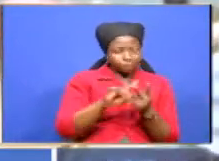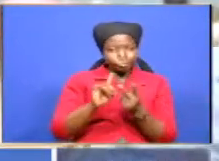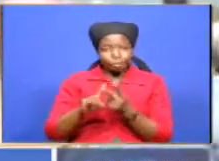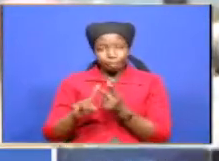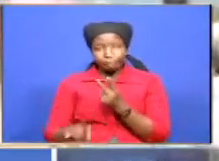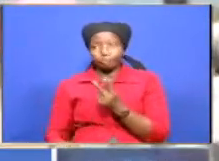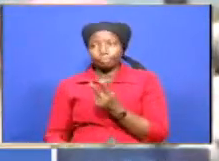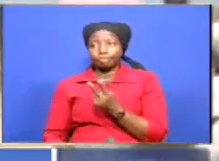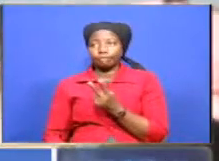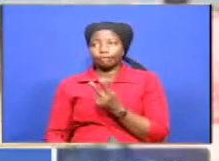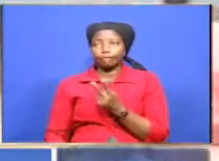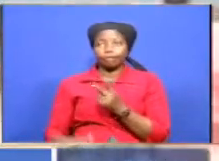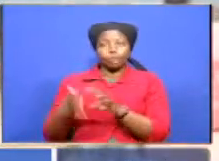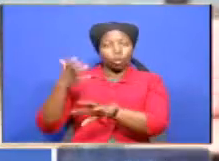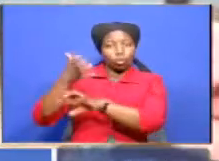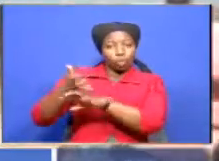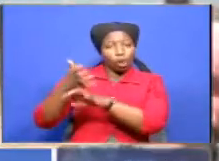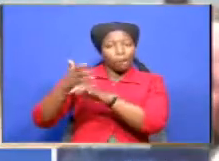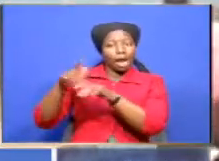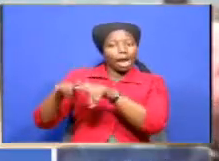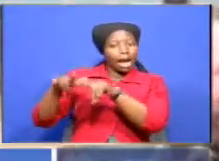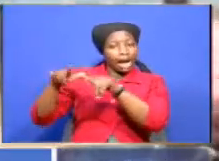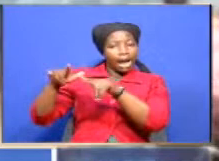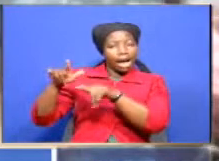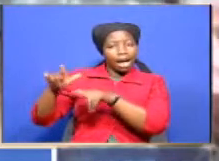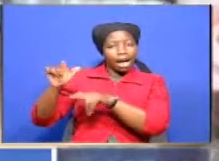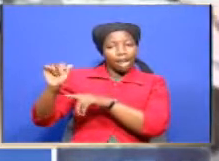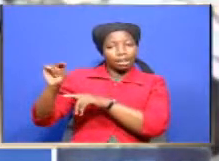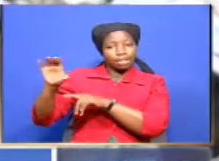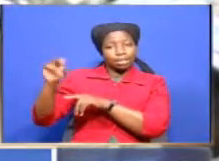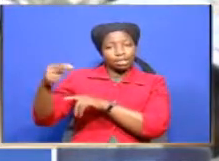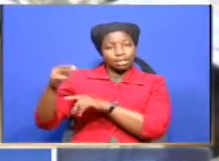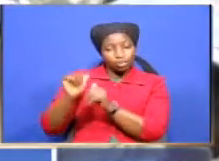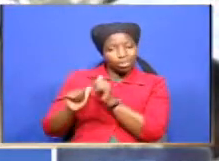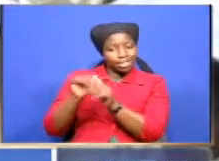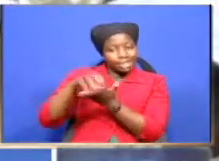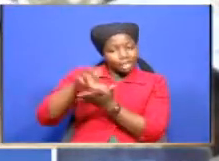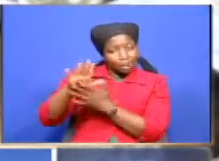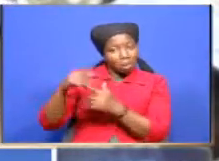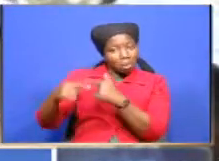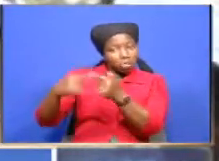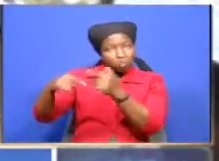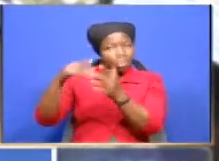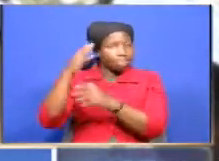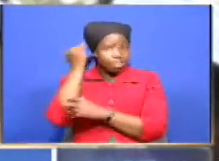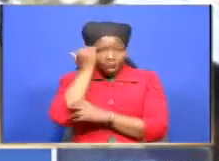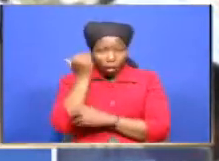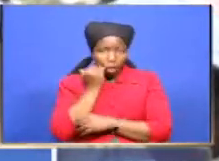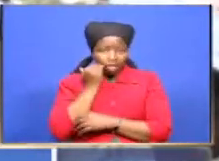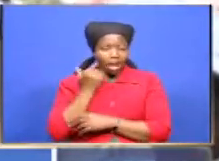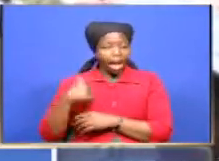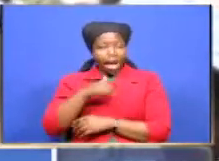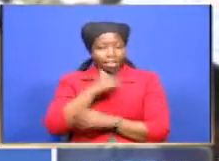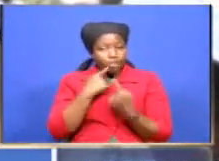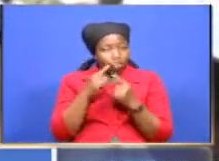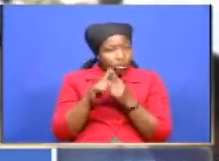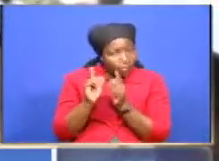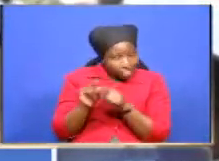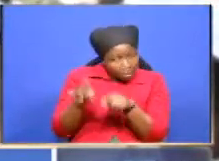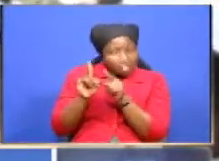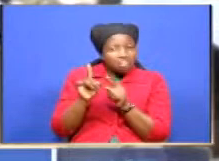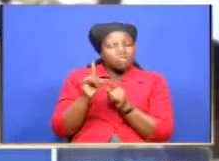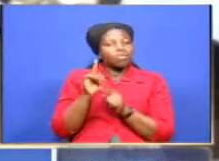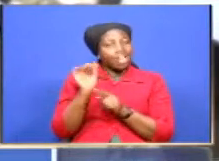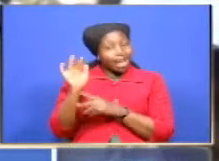na Koma Ranch, ambayo case hiyo inaendelea kotini. So tumeongea nao na tumewaelezea kwamba waje na mabarua